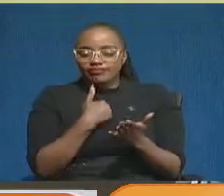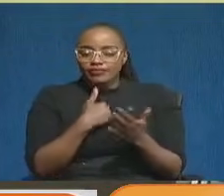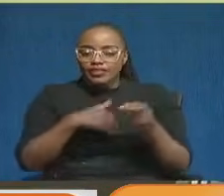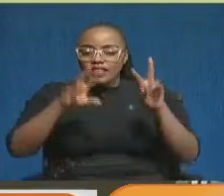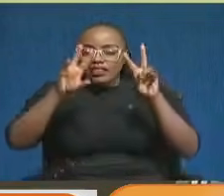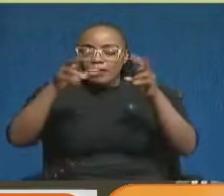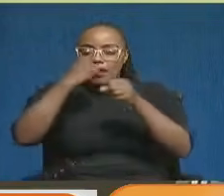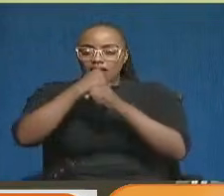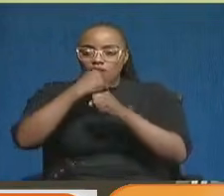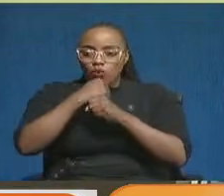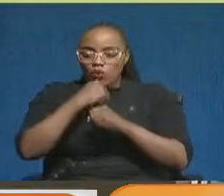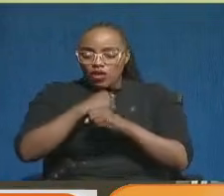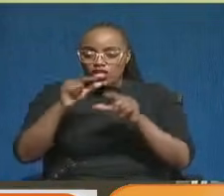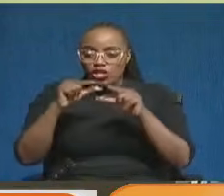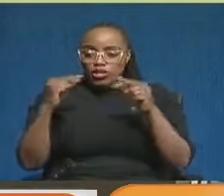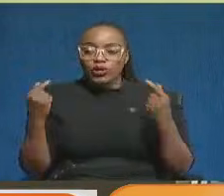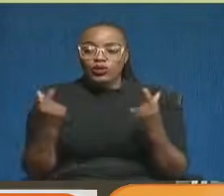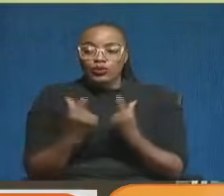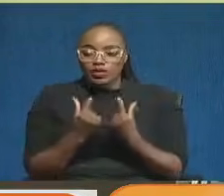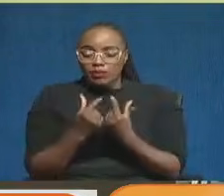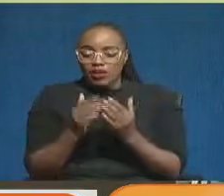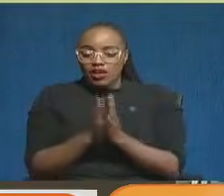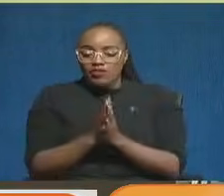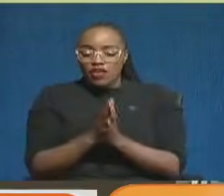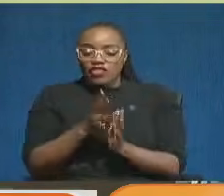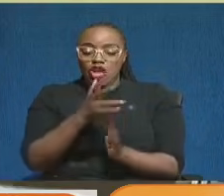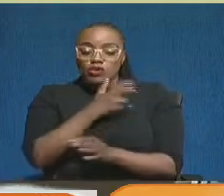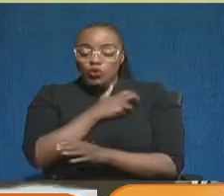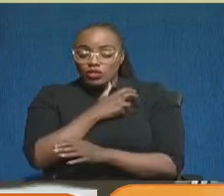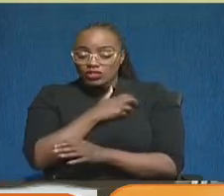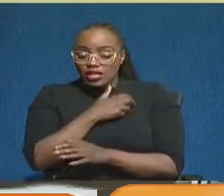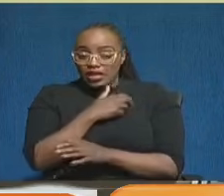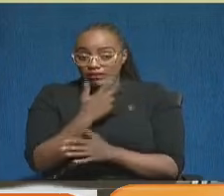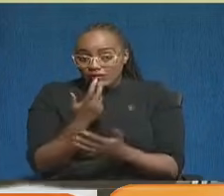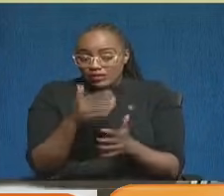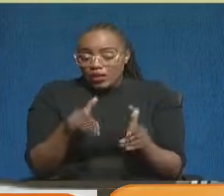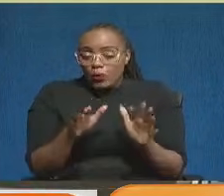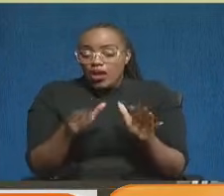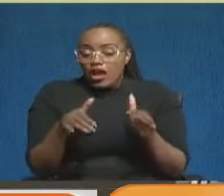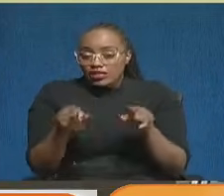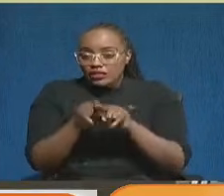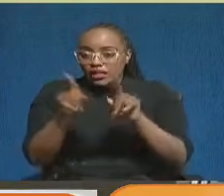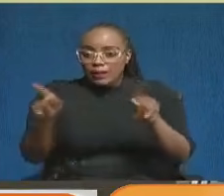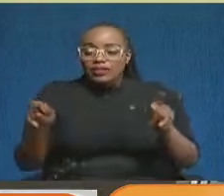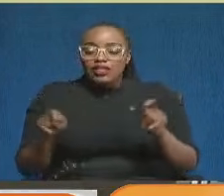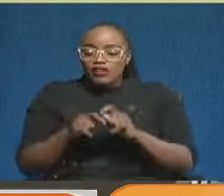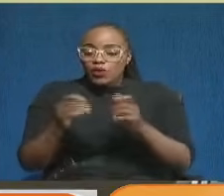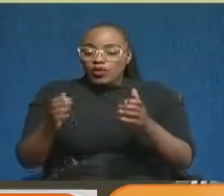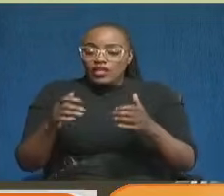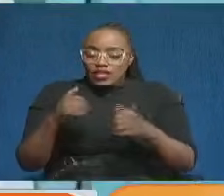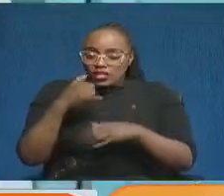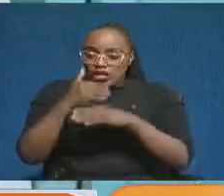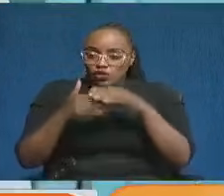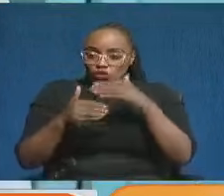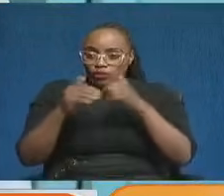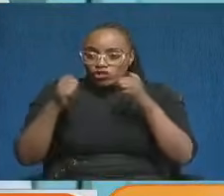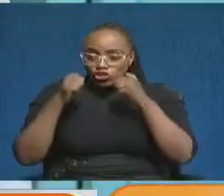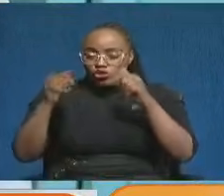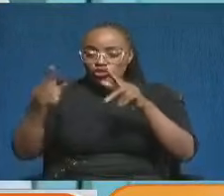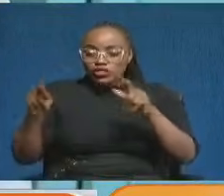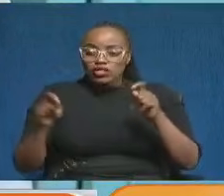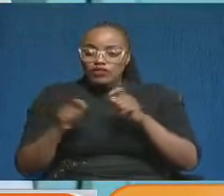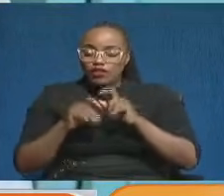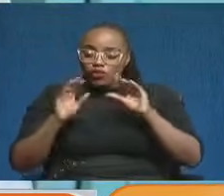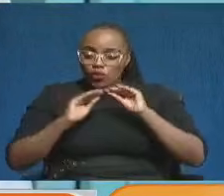thematic working groups and conduct routine surveillance just as a team. Eh? We just need to build stronger teams. Let's teach